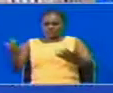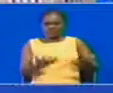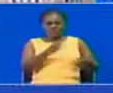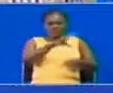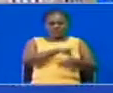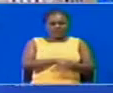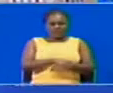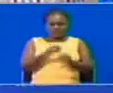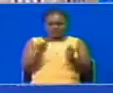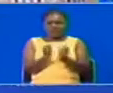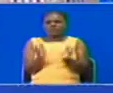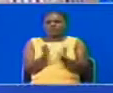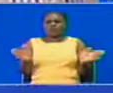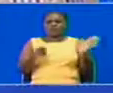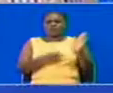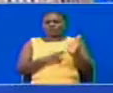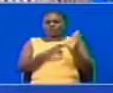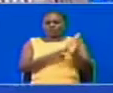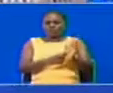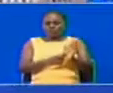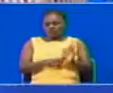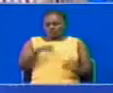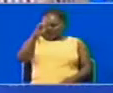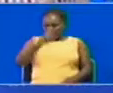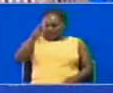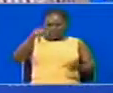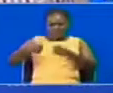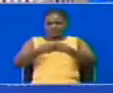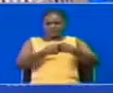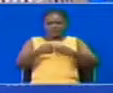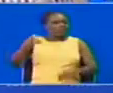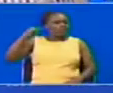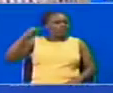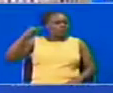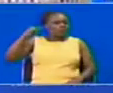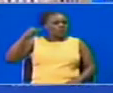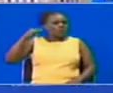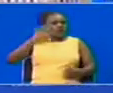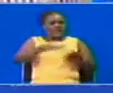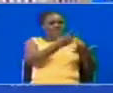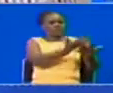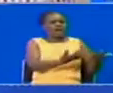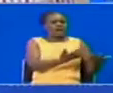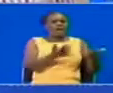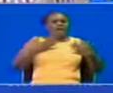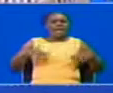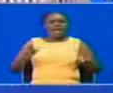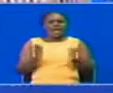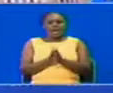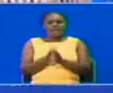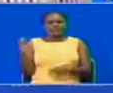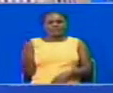by public, presents a serious challenge to mobile networks and subscribers.